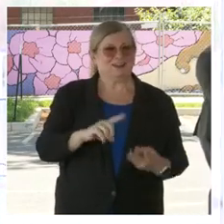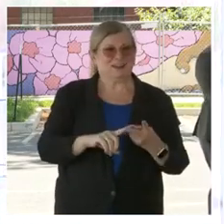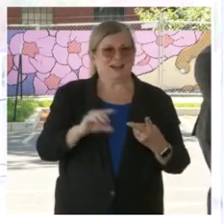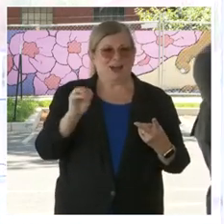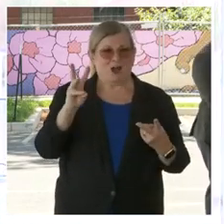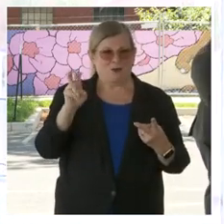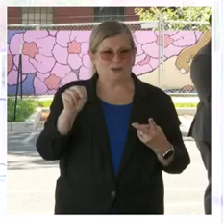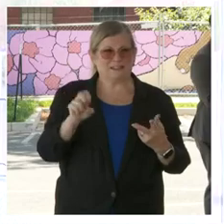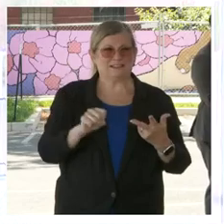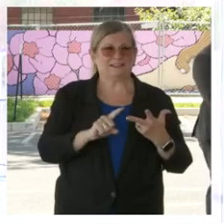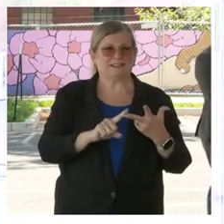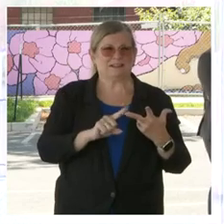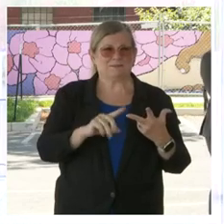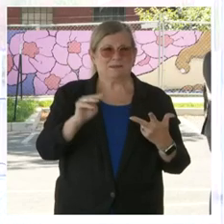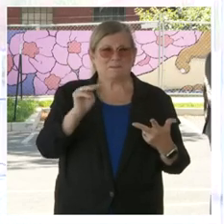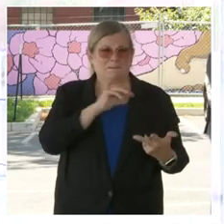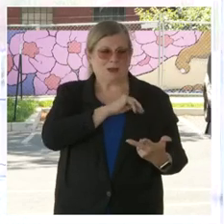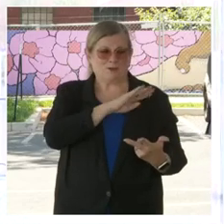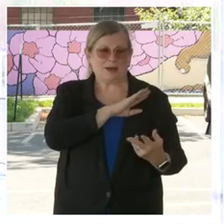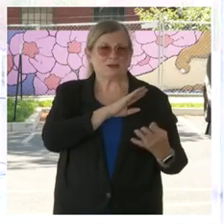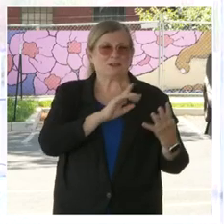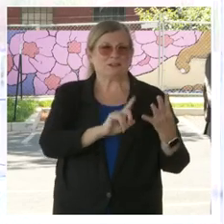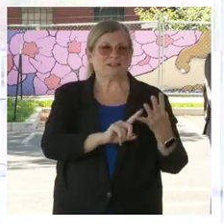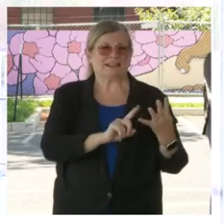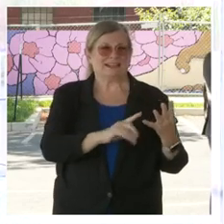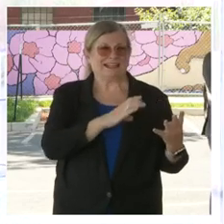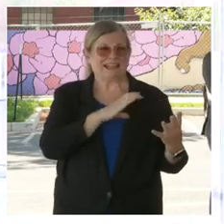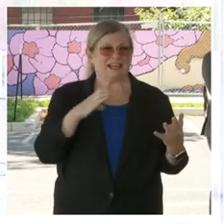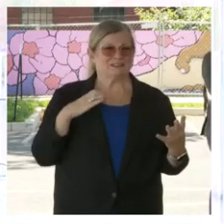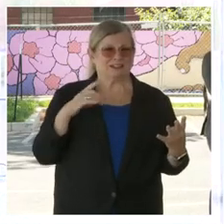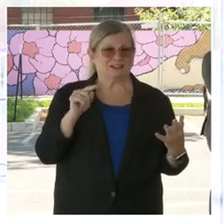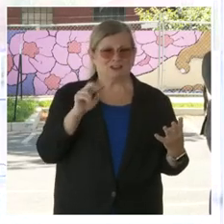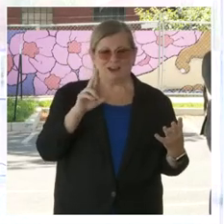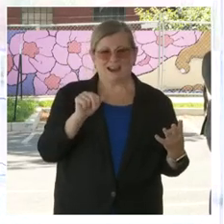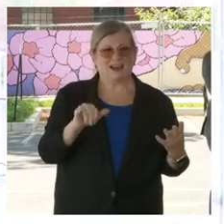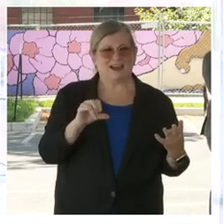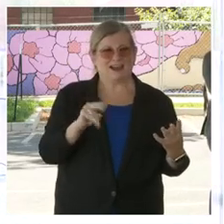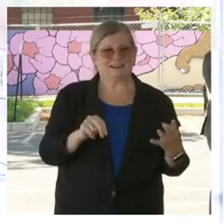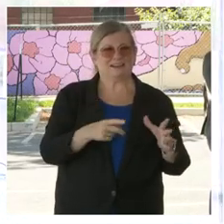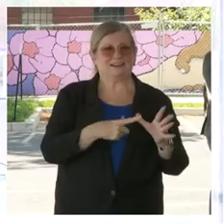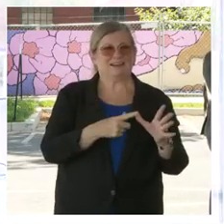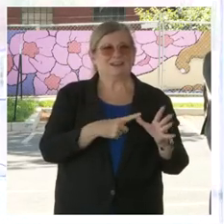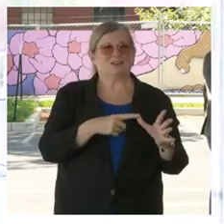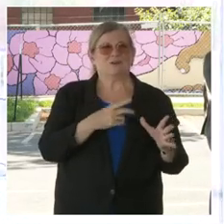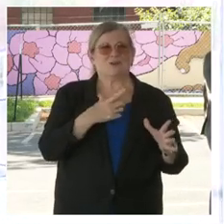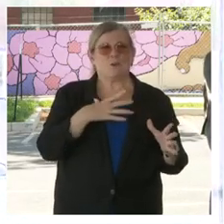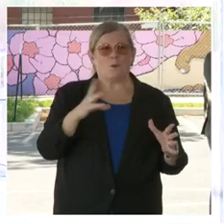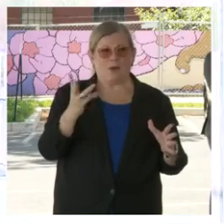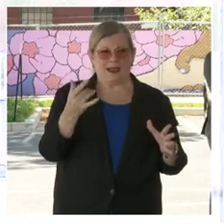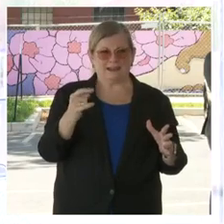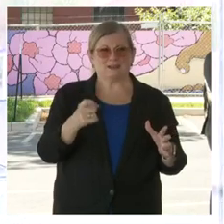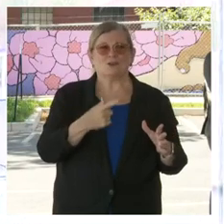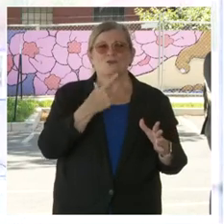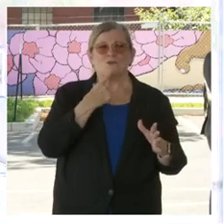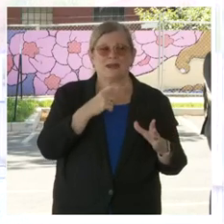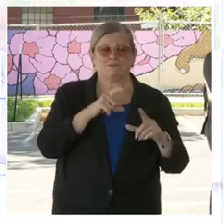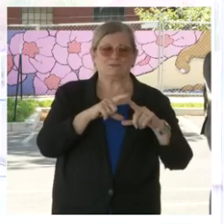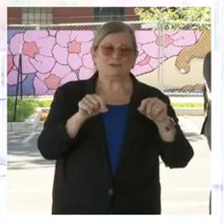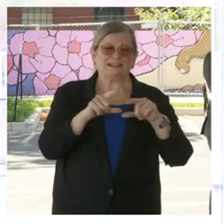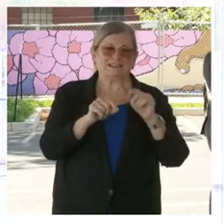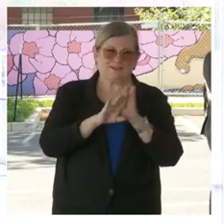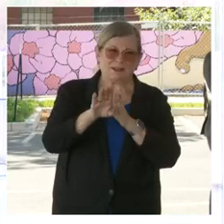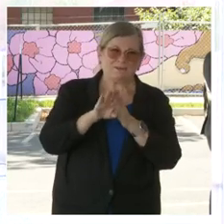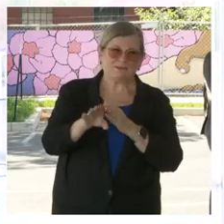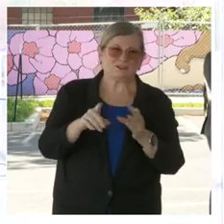Mayor Bowser, Councilman Trayon White, Red Brick Development, Emerson Collective,